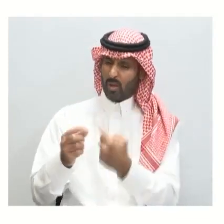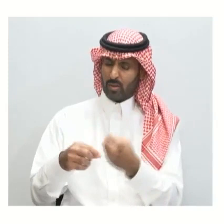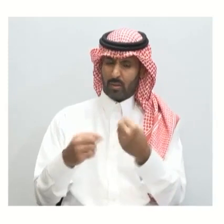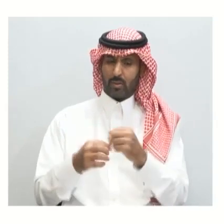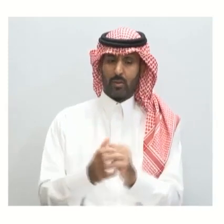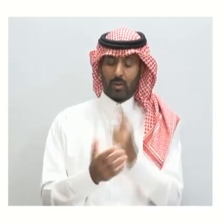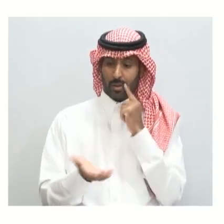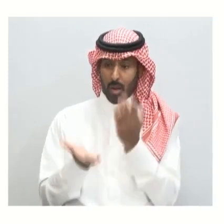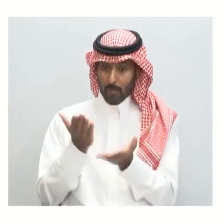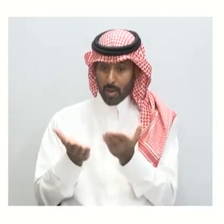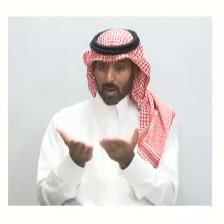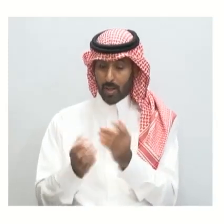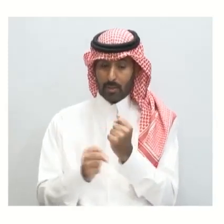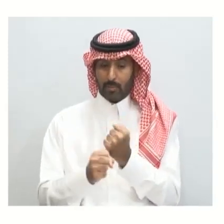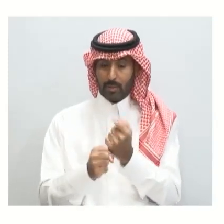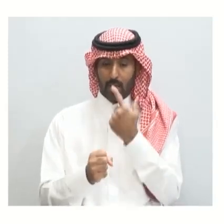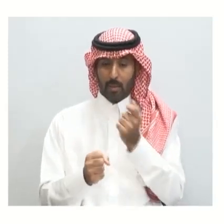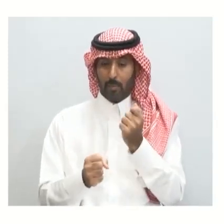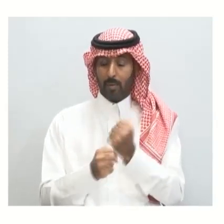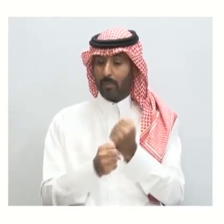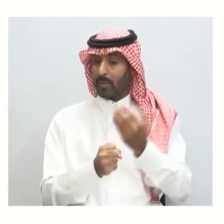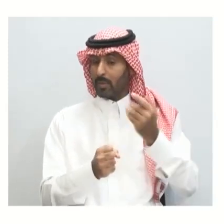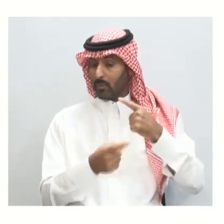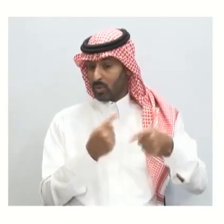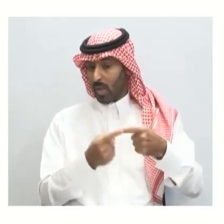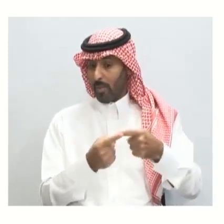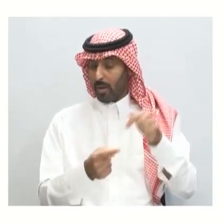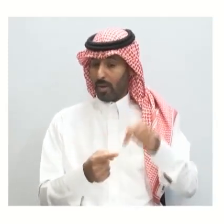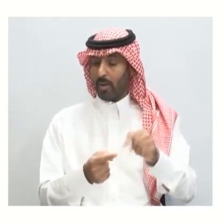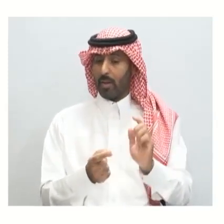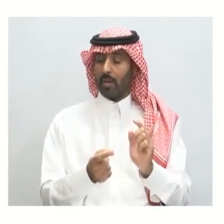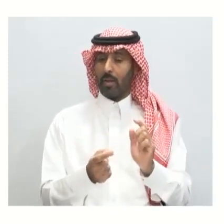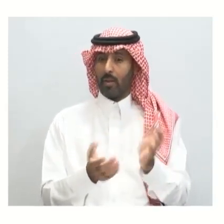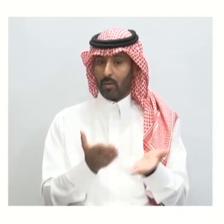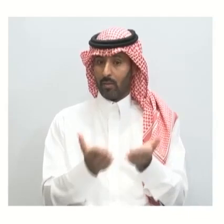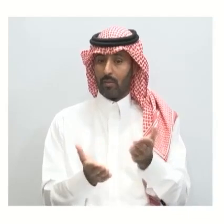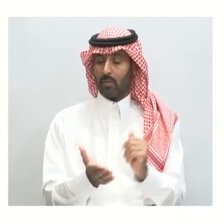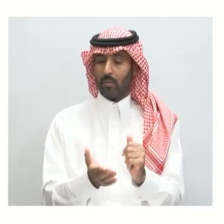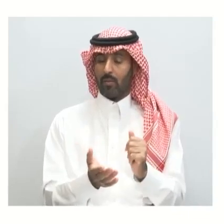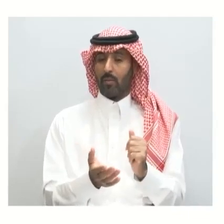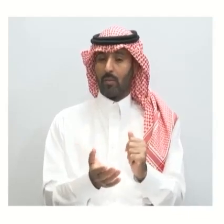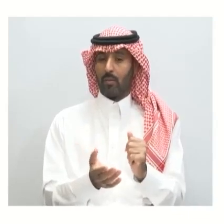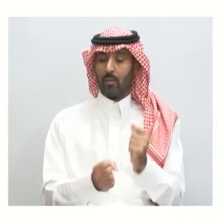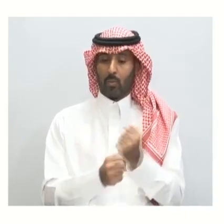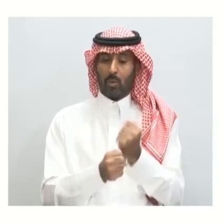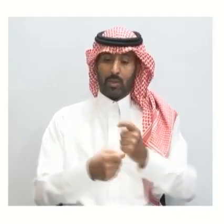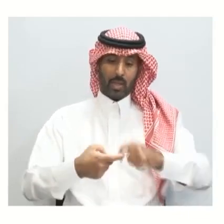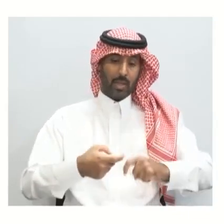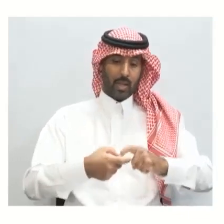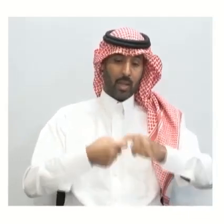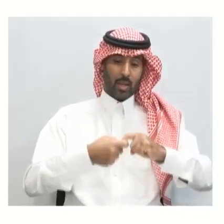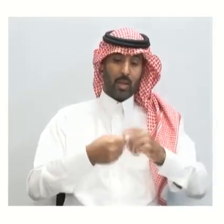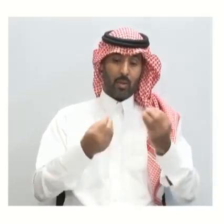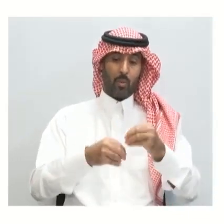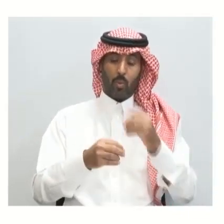we compared it with the present progressive. We also had the part of words connected with